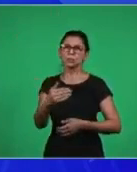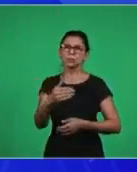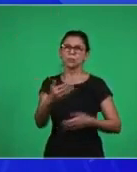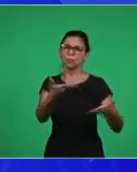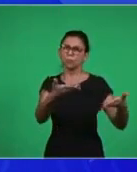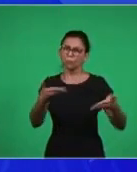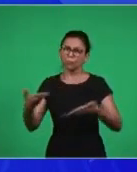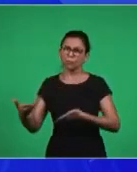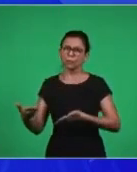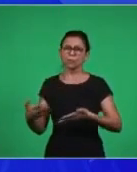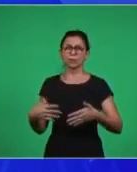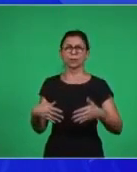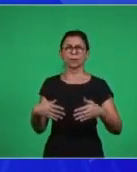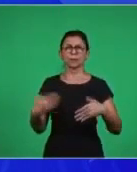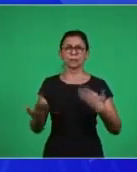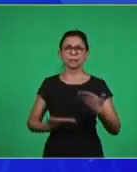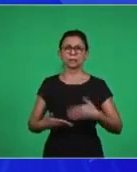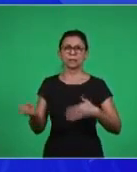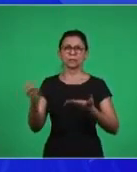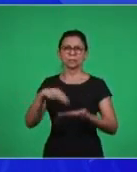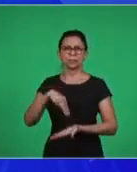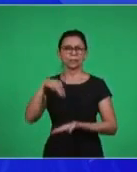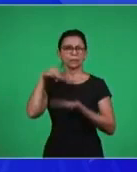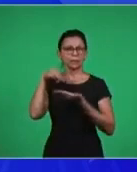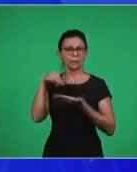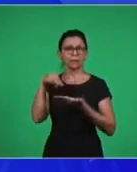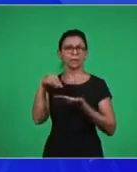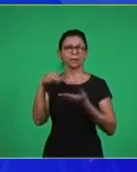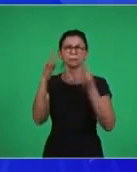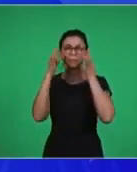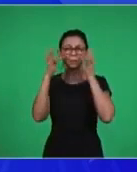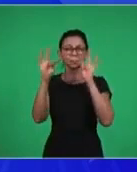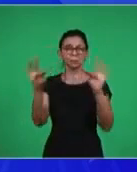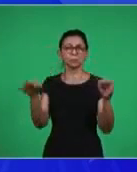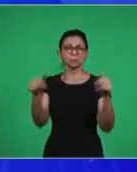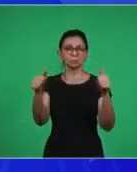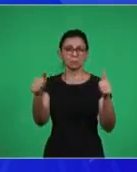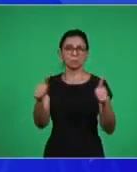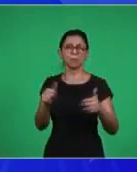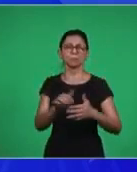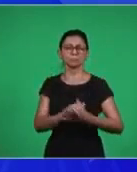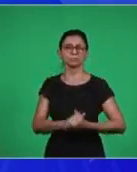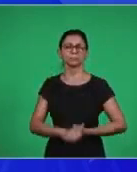could participate on a special service, and the church performed this service. There was a great